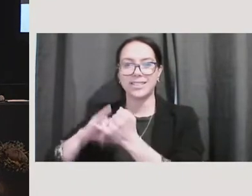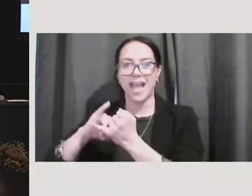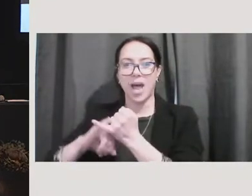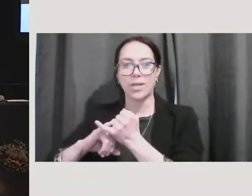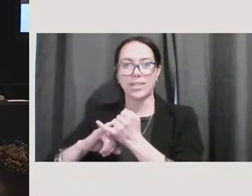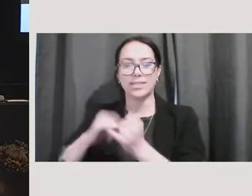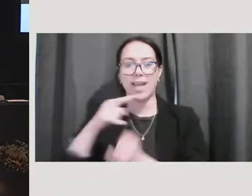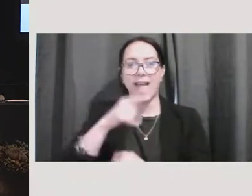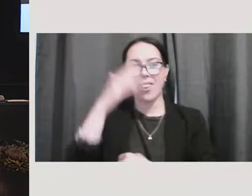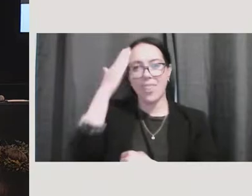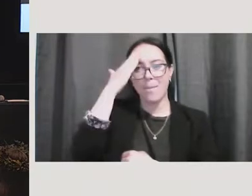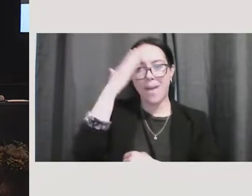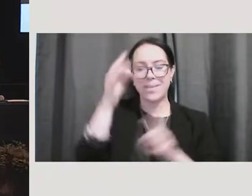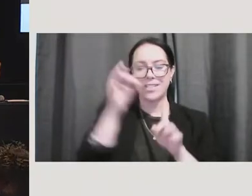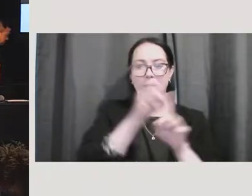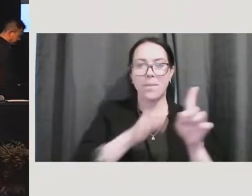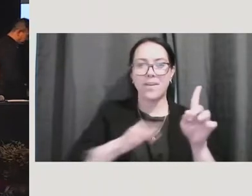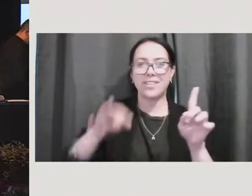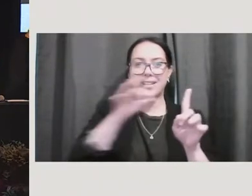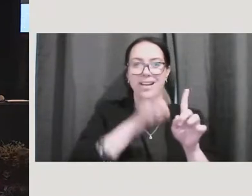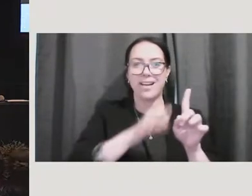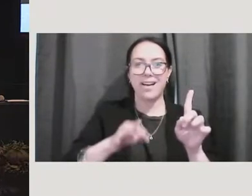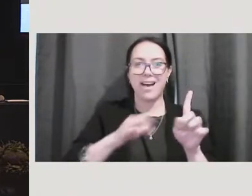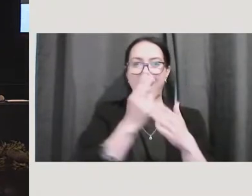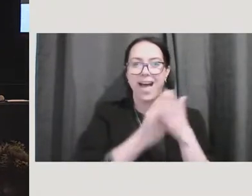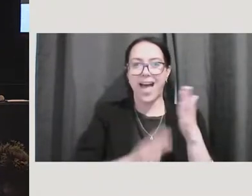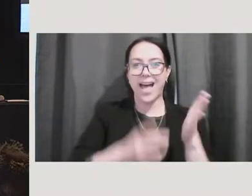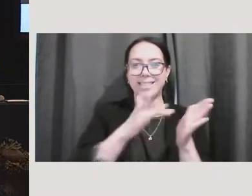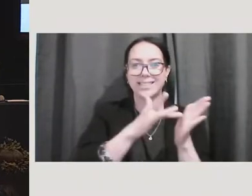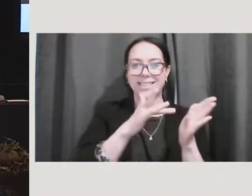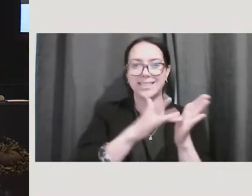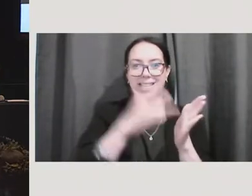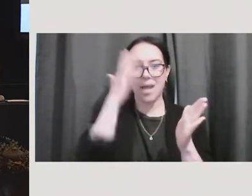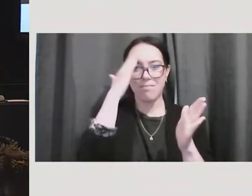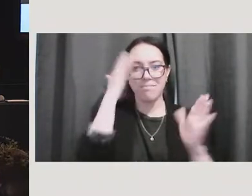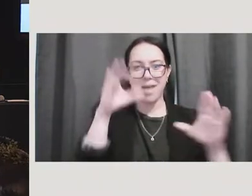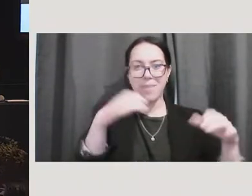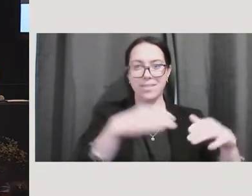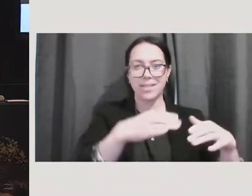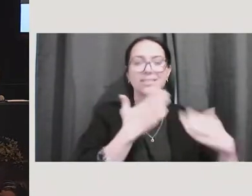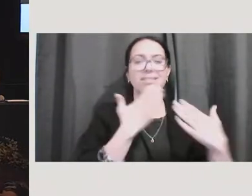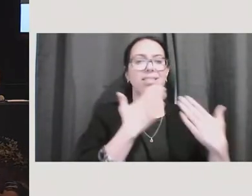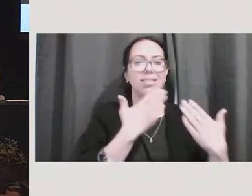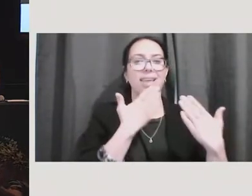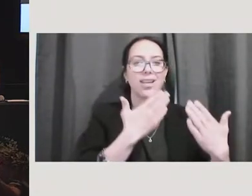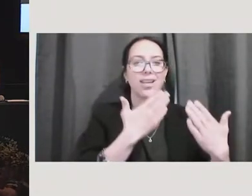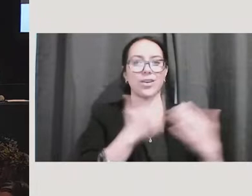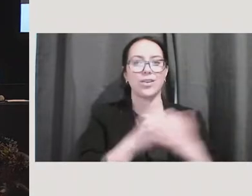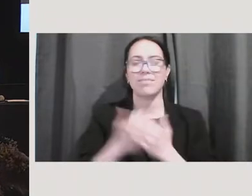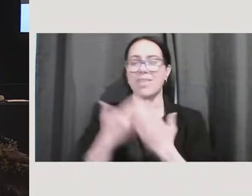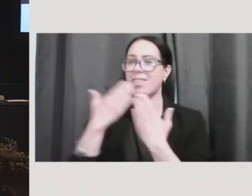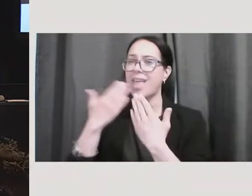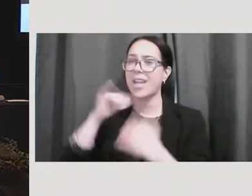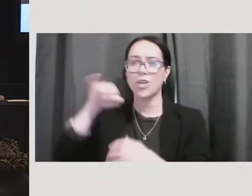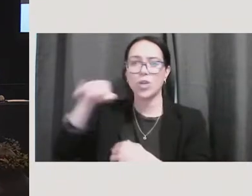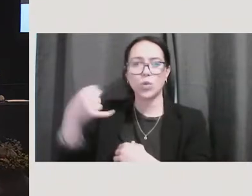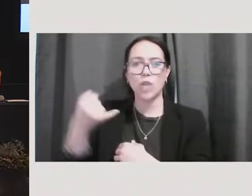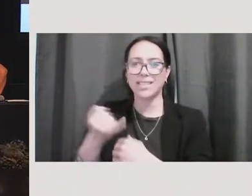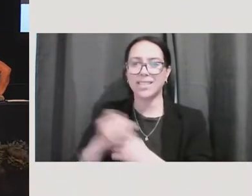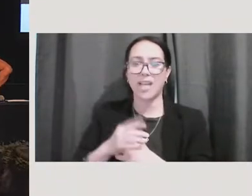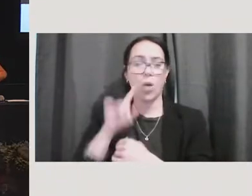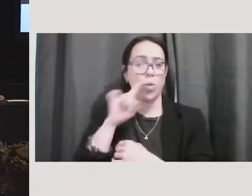Pacifica Arts Center so they've also joined cake funding thank you Jacinda we can't do anything without